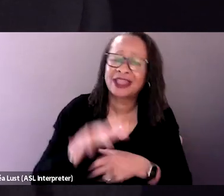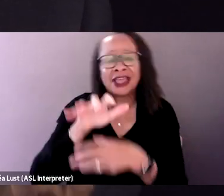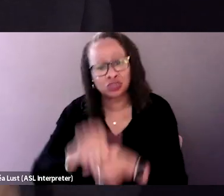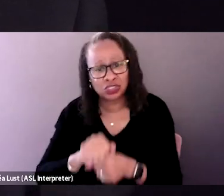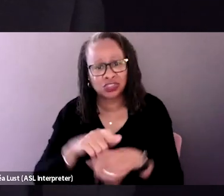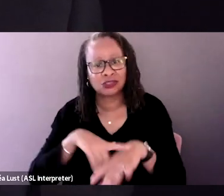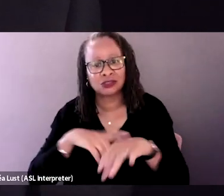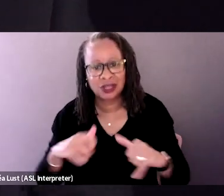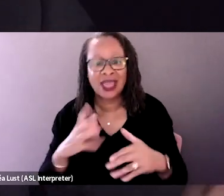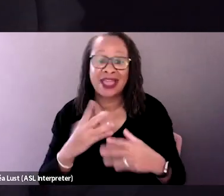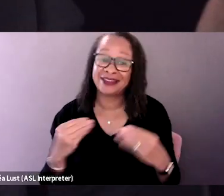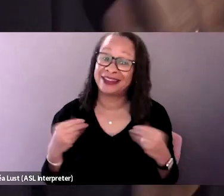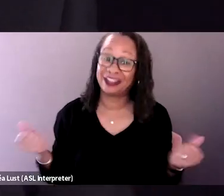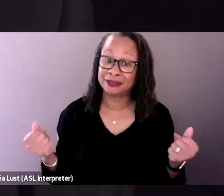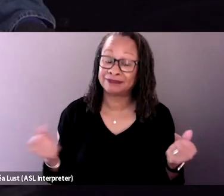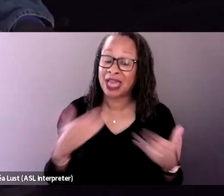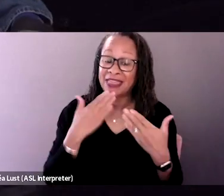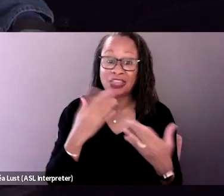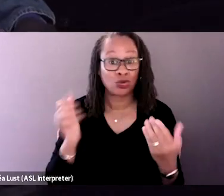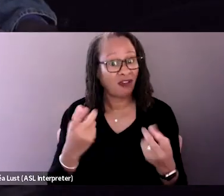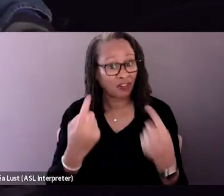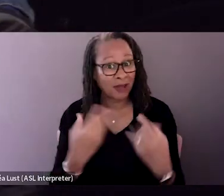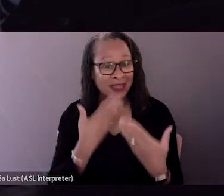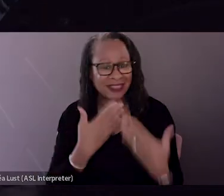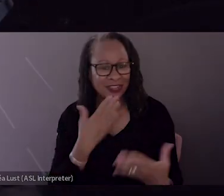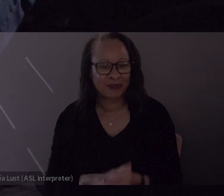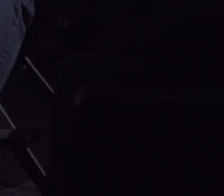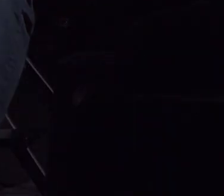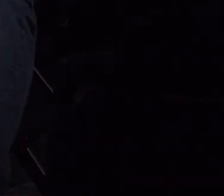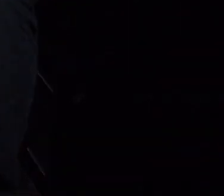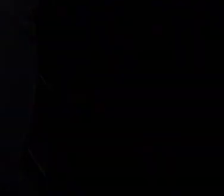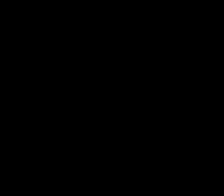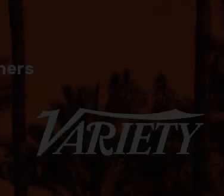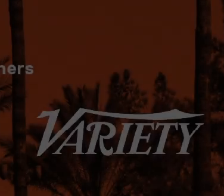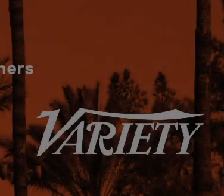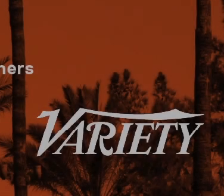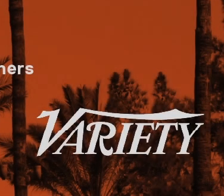healing. So, and thank you all for coming. Thank you so much. Kuk's Churchill.